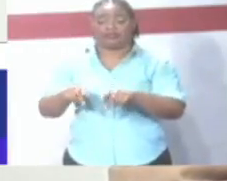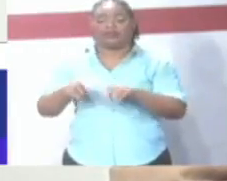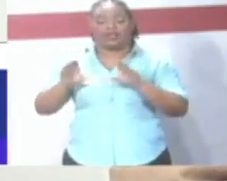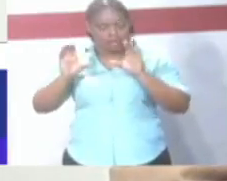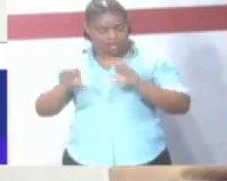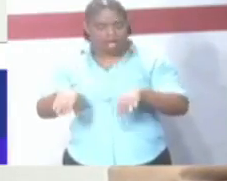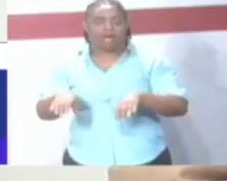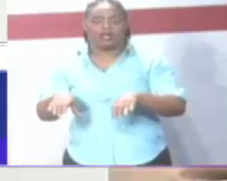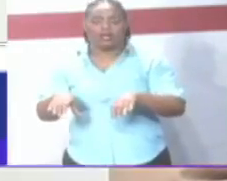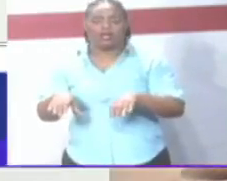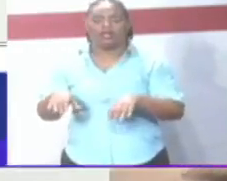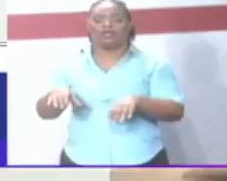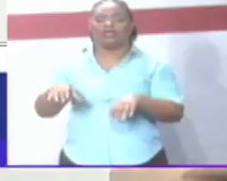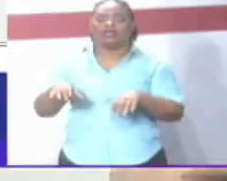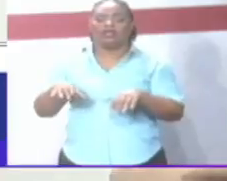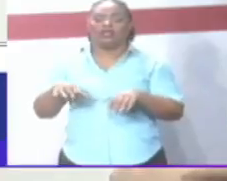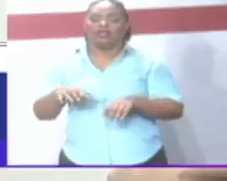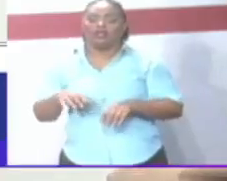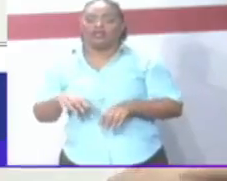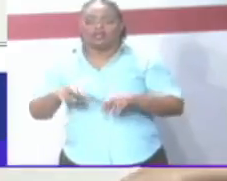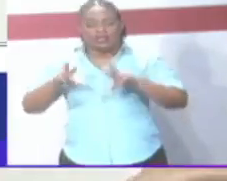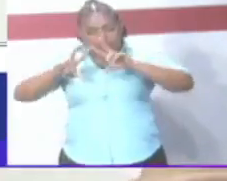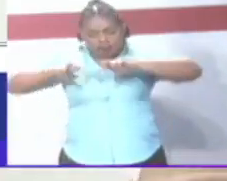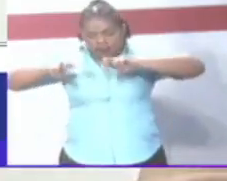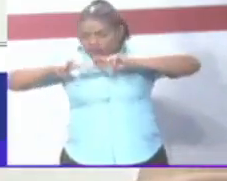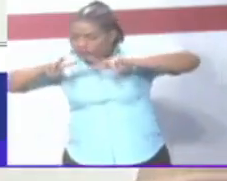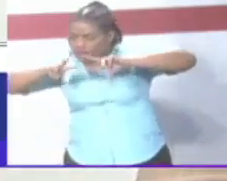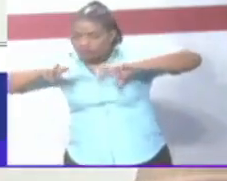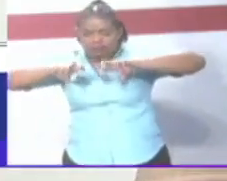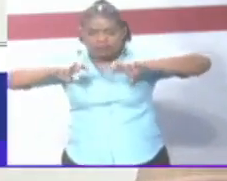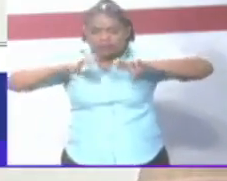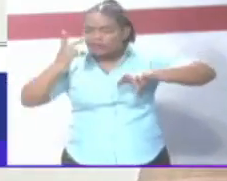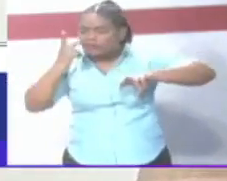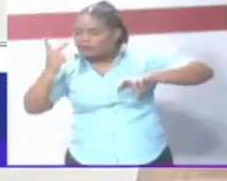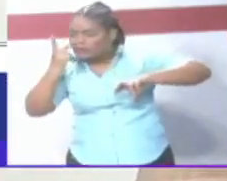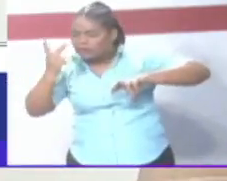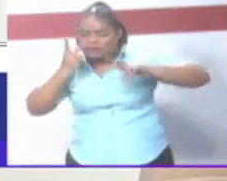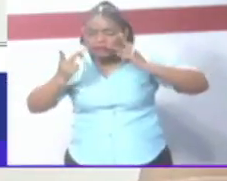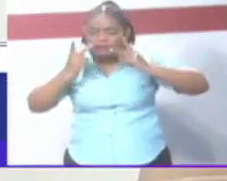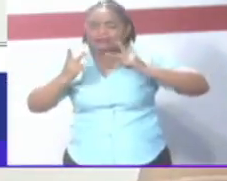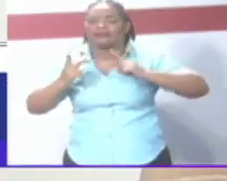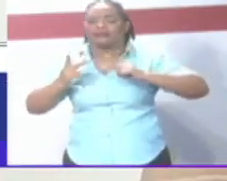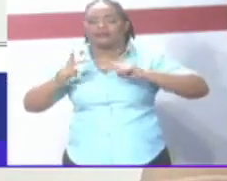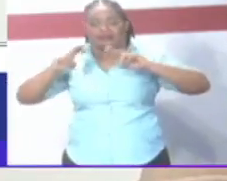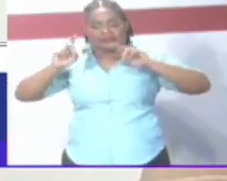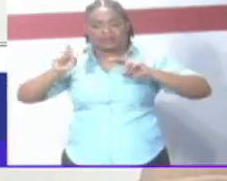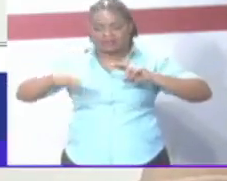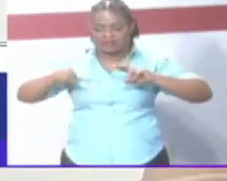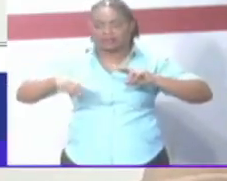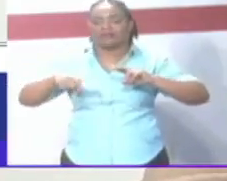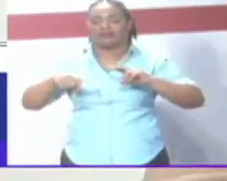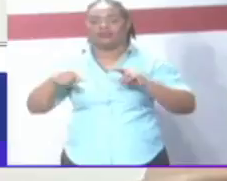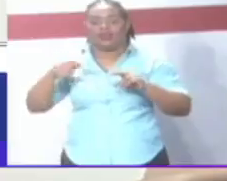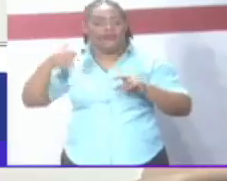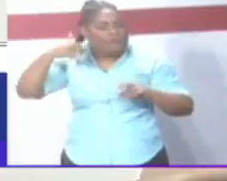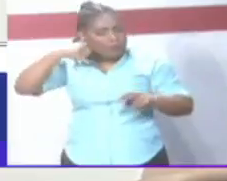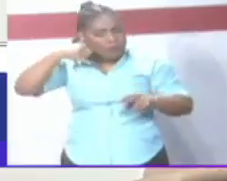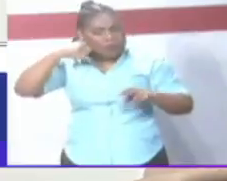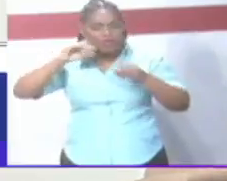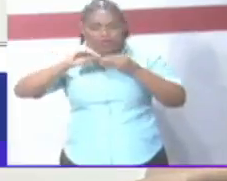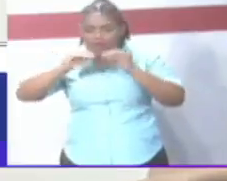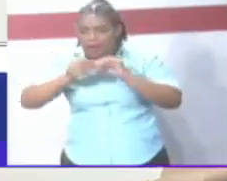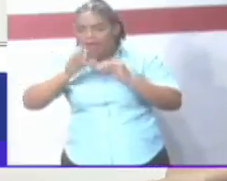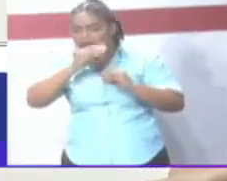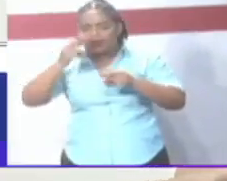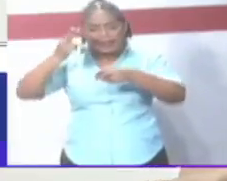It sounds to be a serious claim, but without the person's name and phone number, Shane, if you could send it to us, we will certainly look